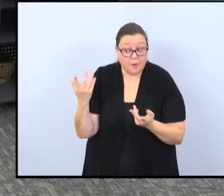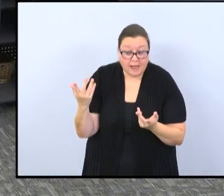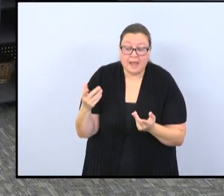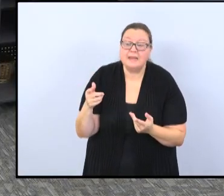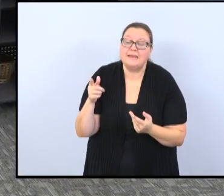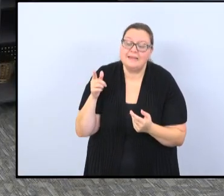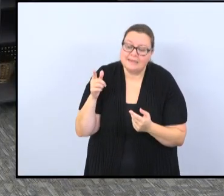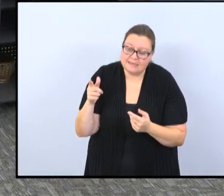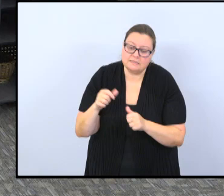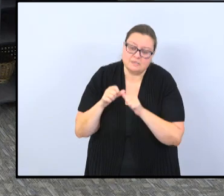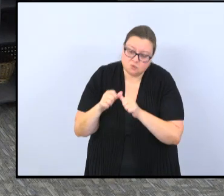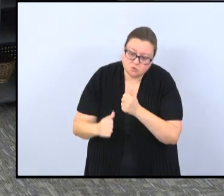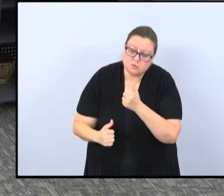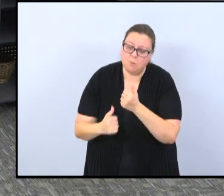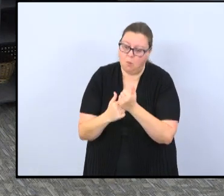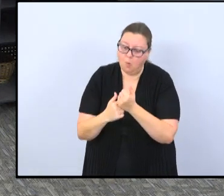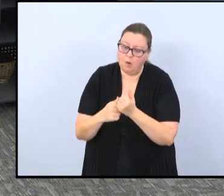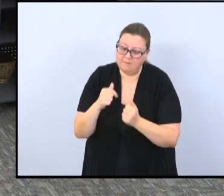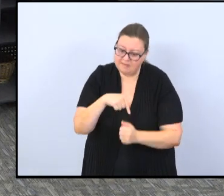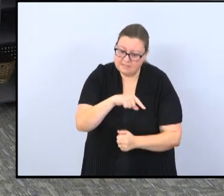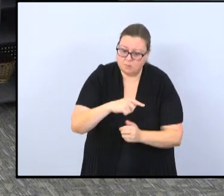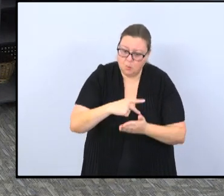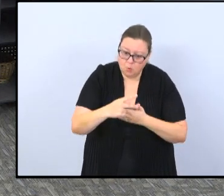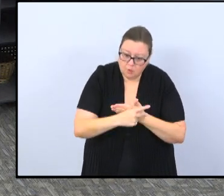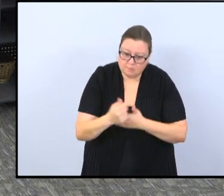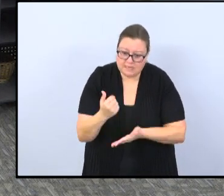our students the opportunity to shine.